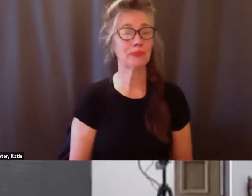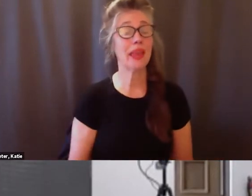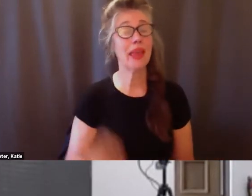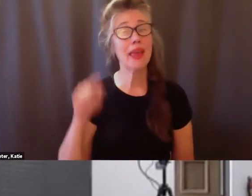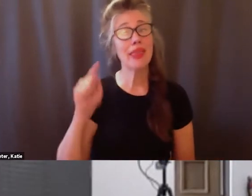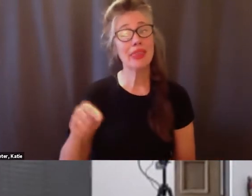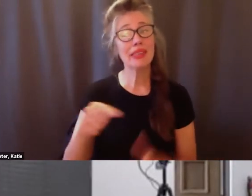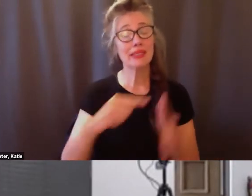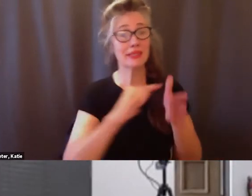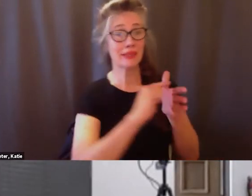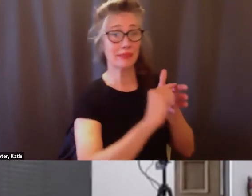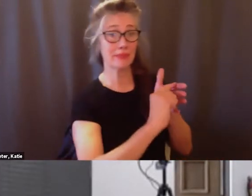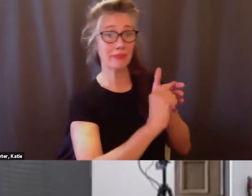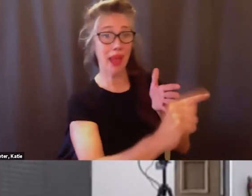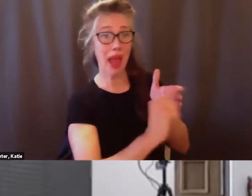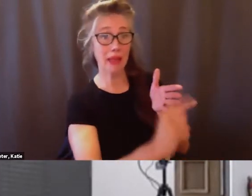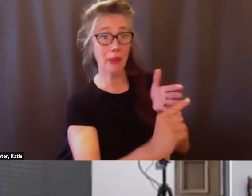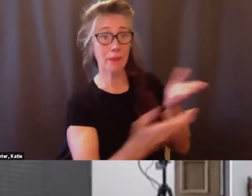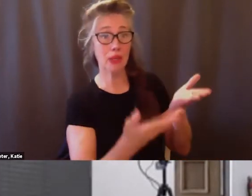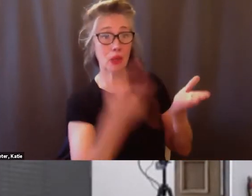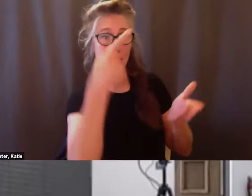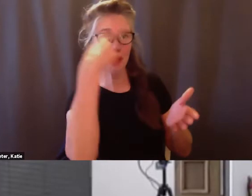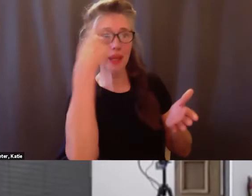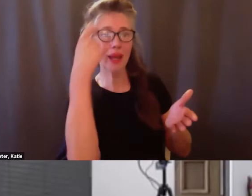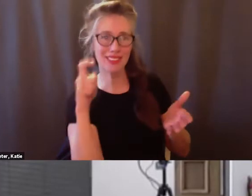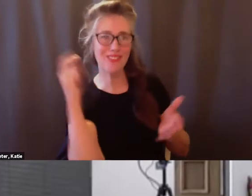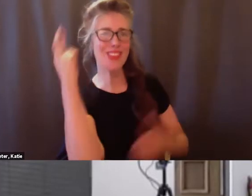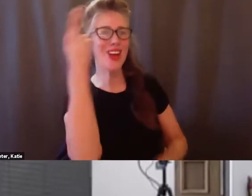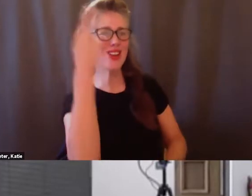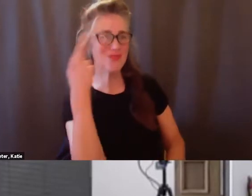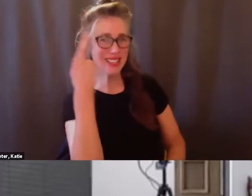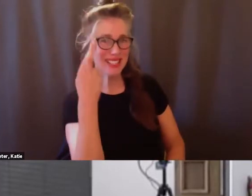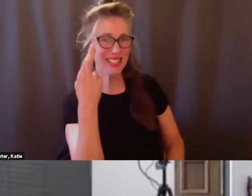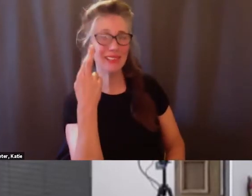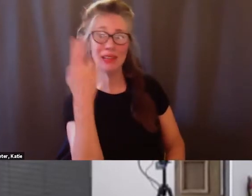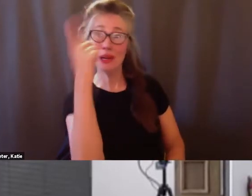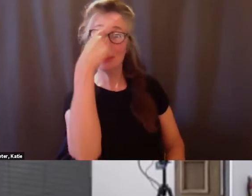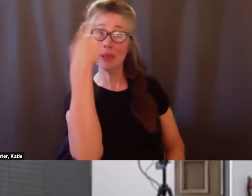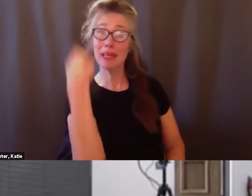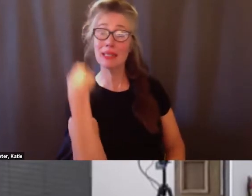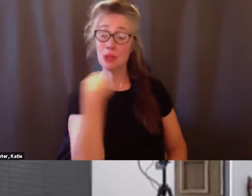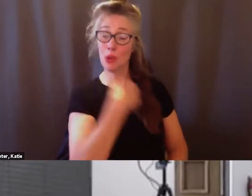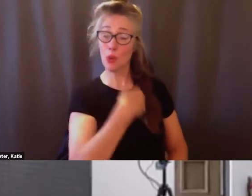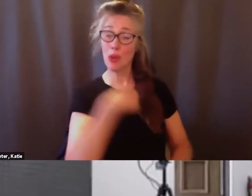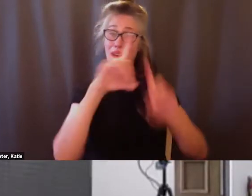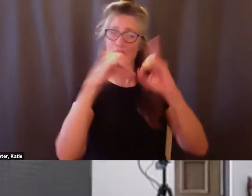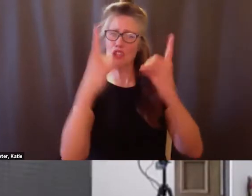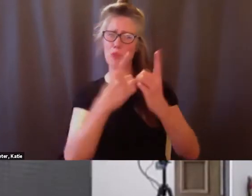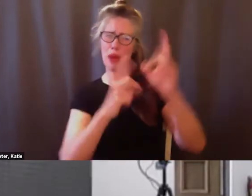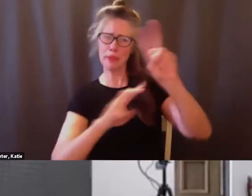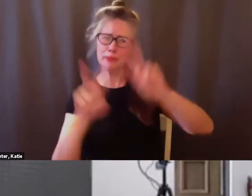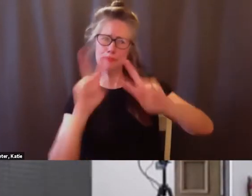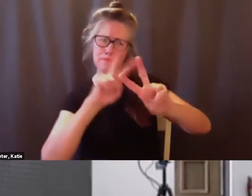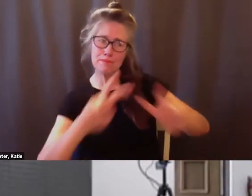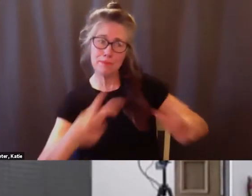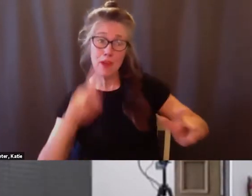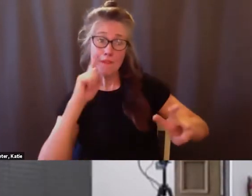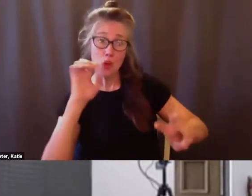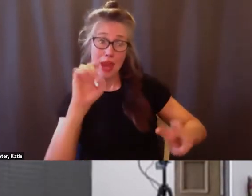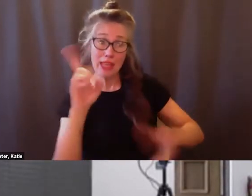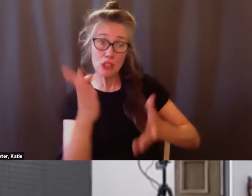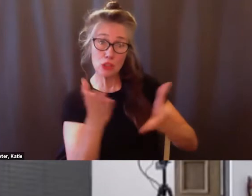item comes about because of those factors and our ability to look at a department, Ed Services in particular, but